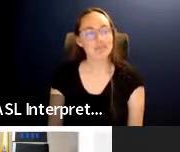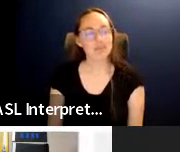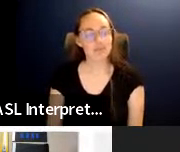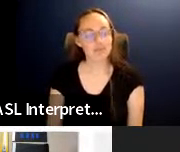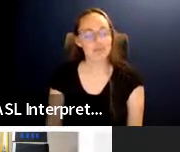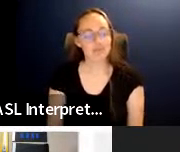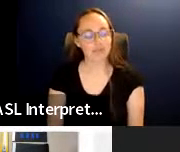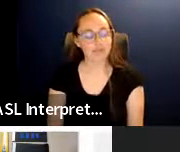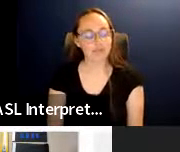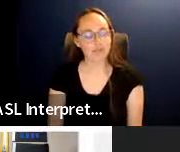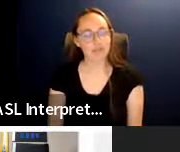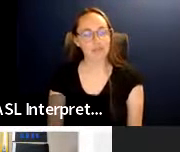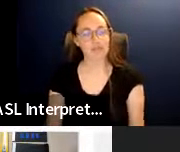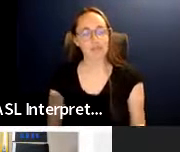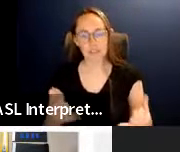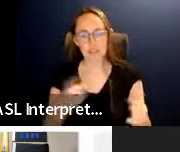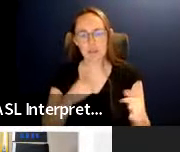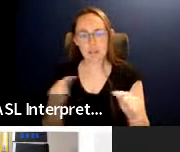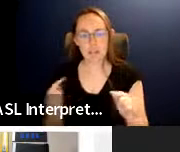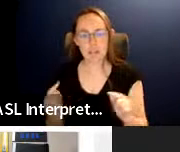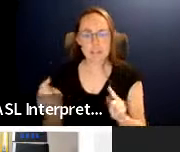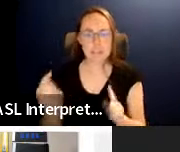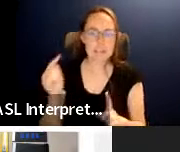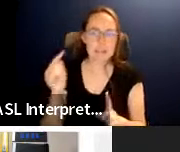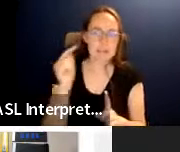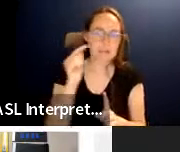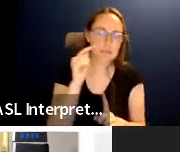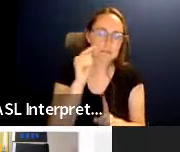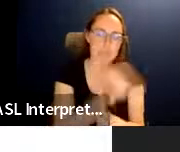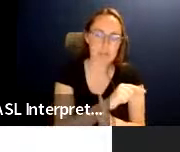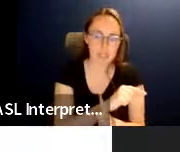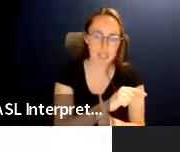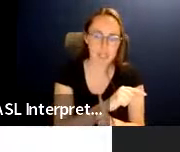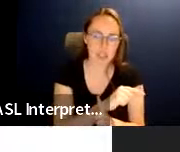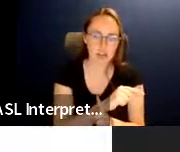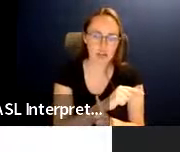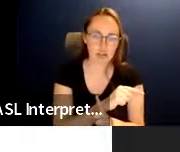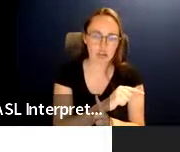I'm flipping back over to